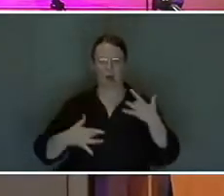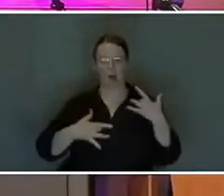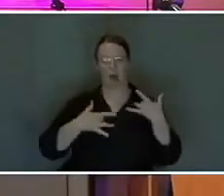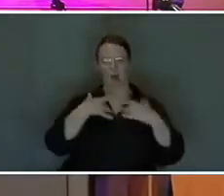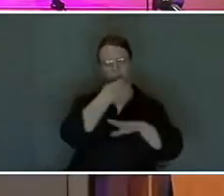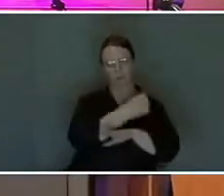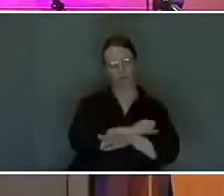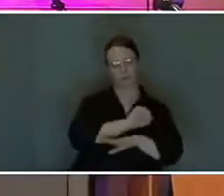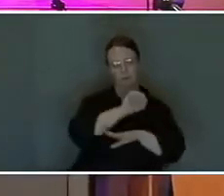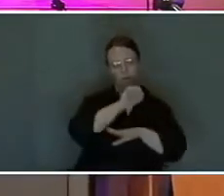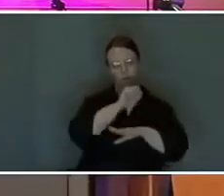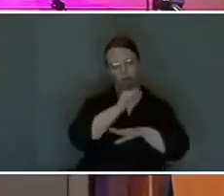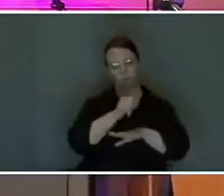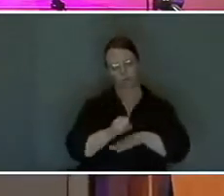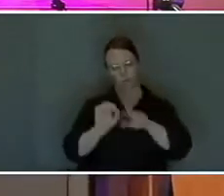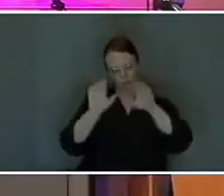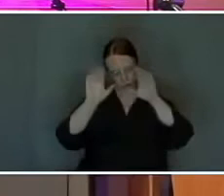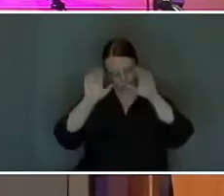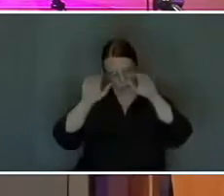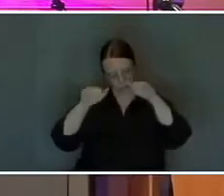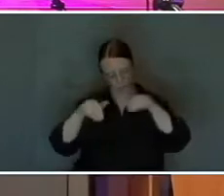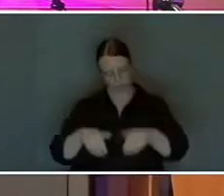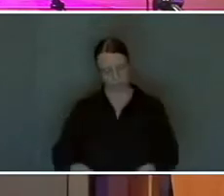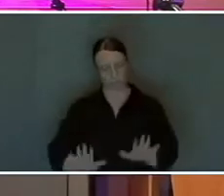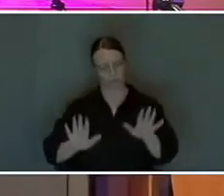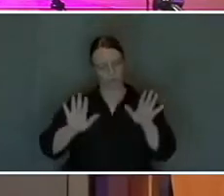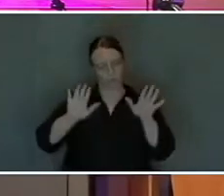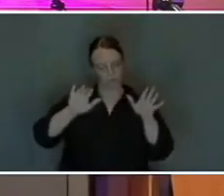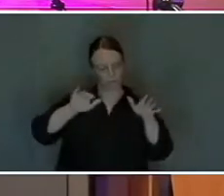Life sails on troubled sea.